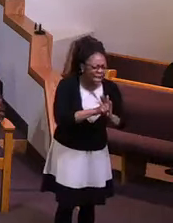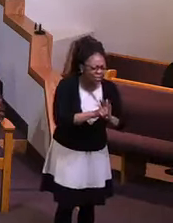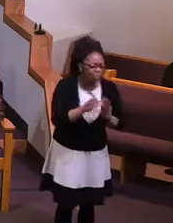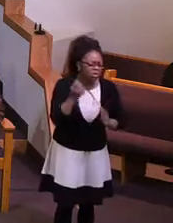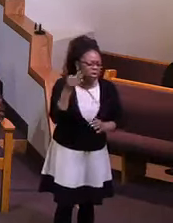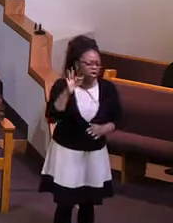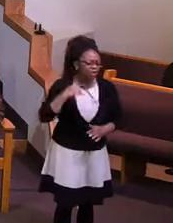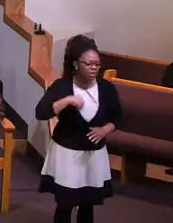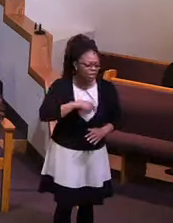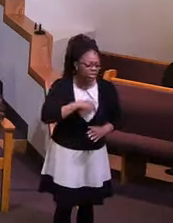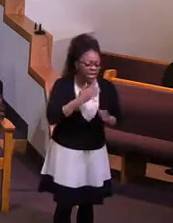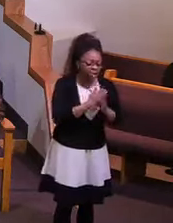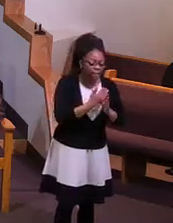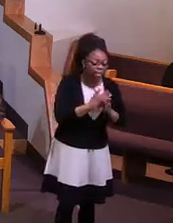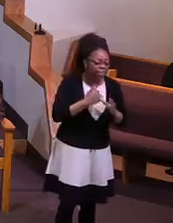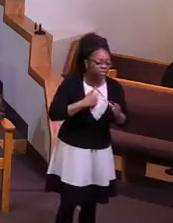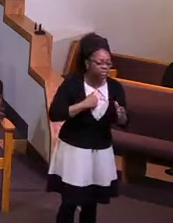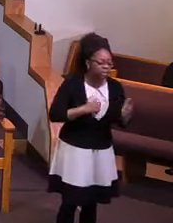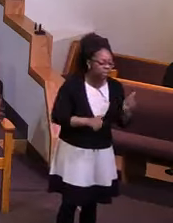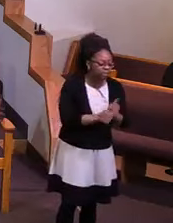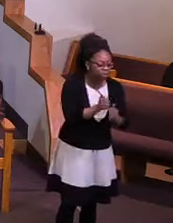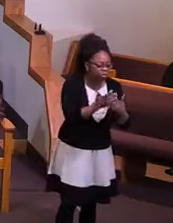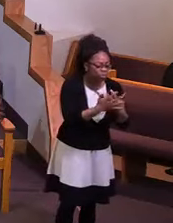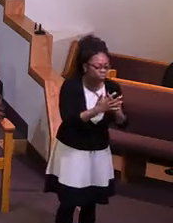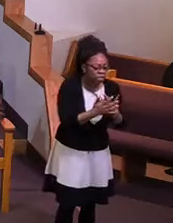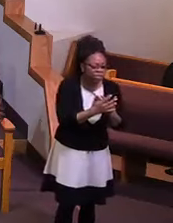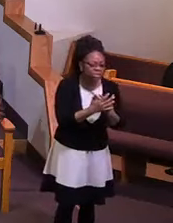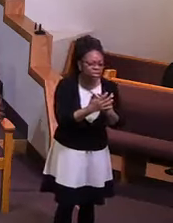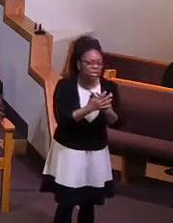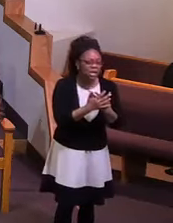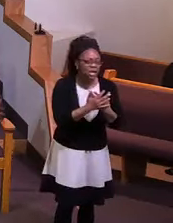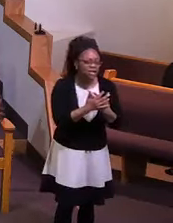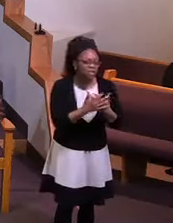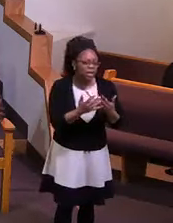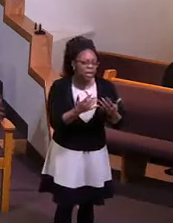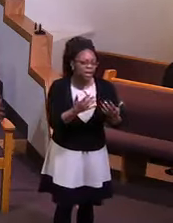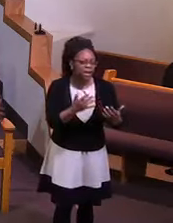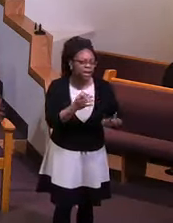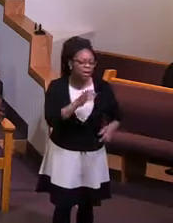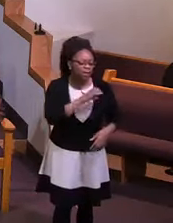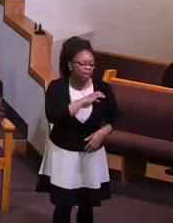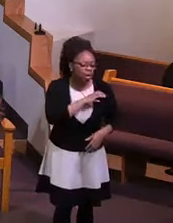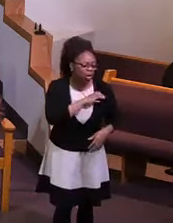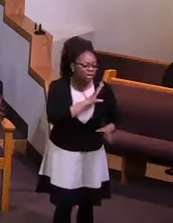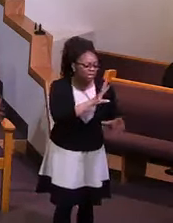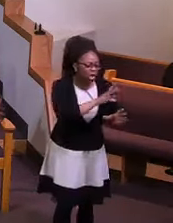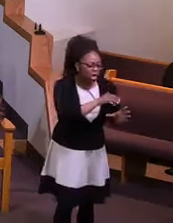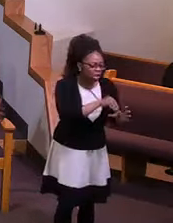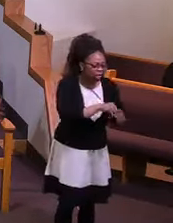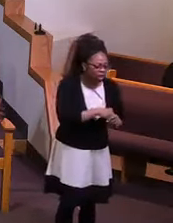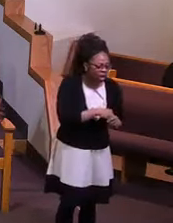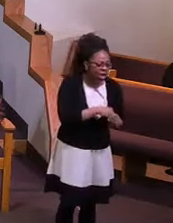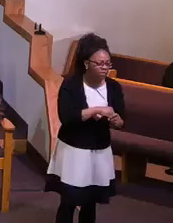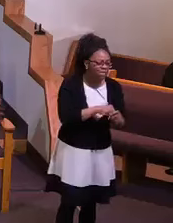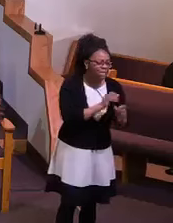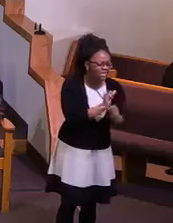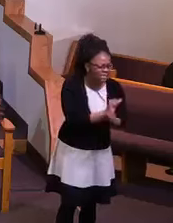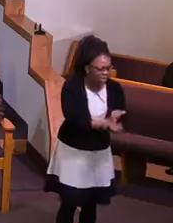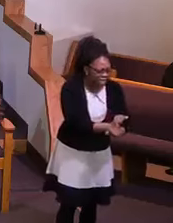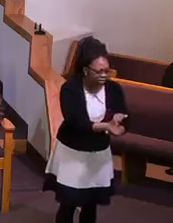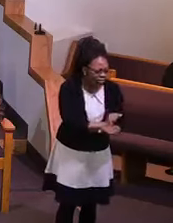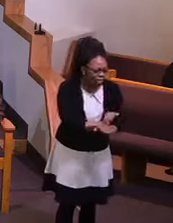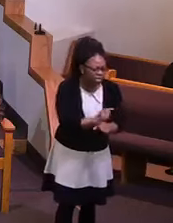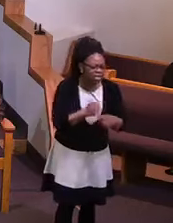are becoming prioritized or privatized. Companies are actually engaging in modern-day slavery, but